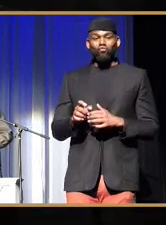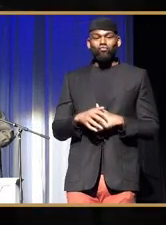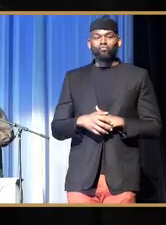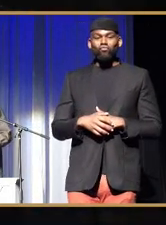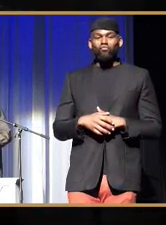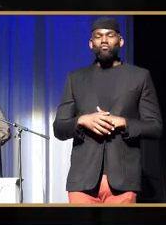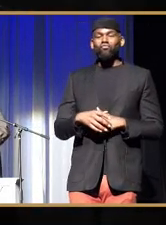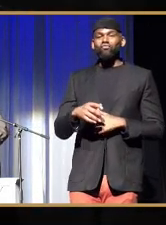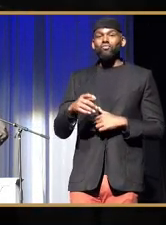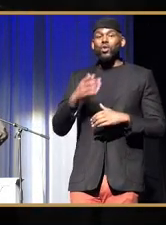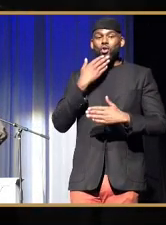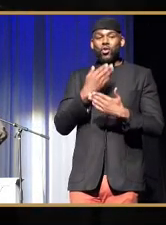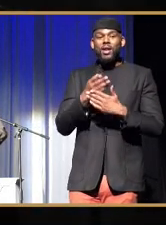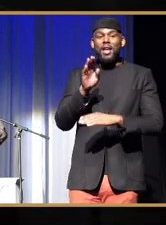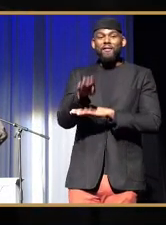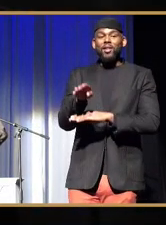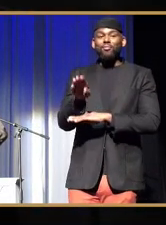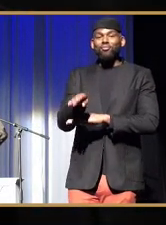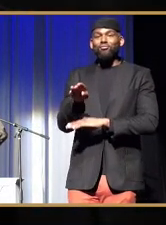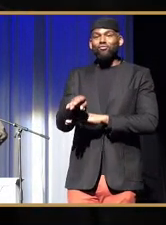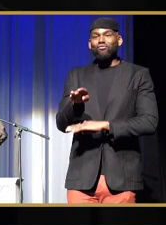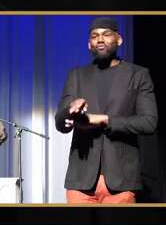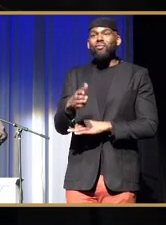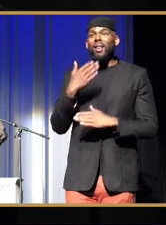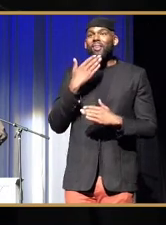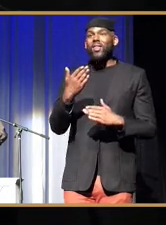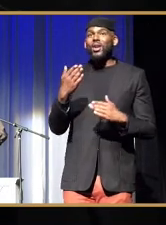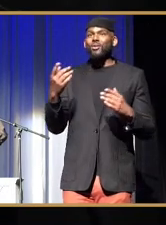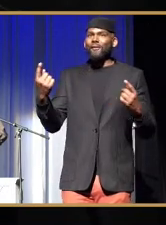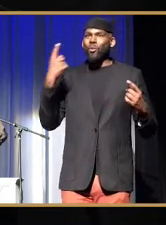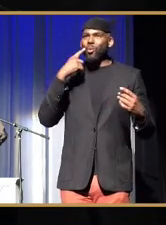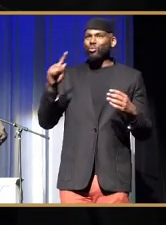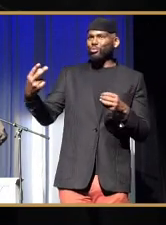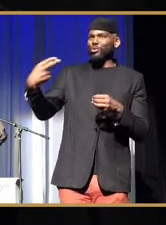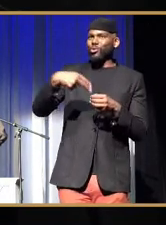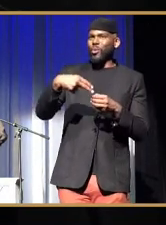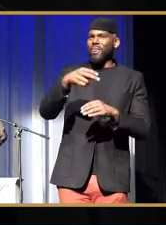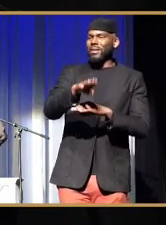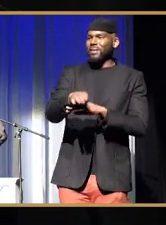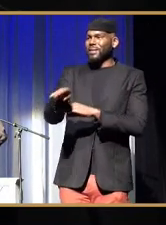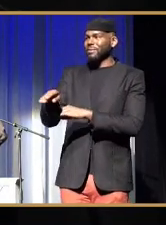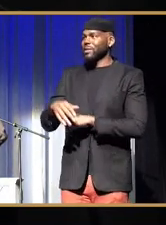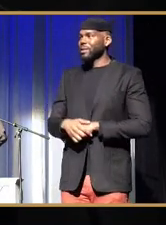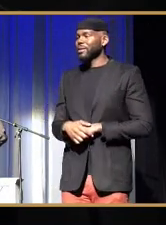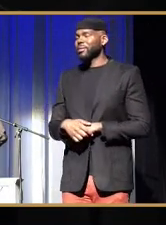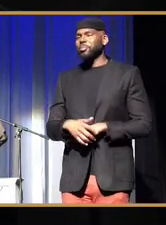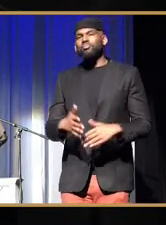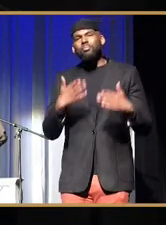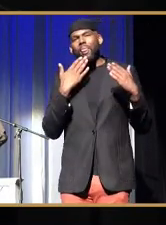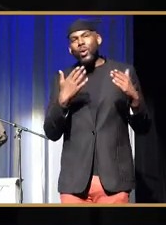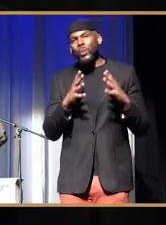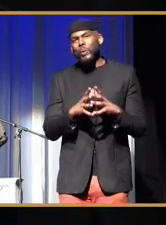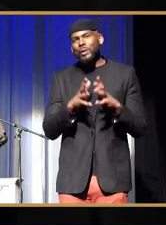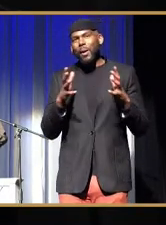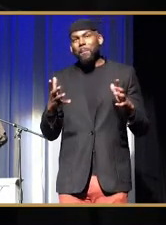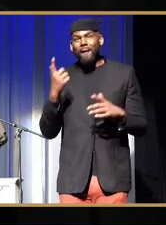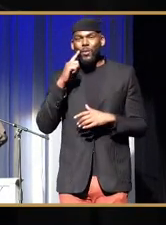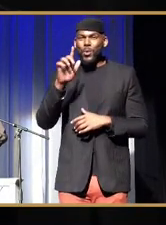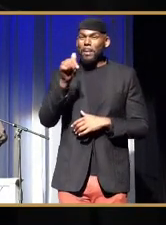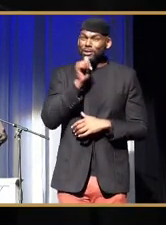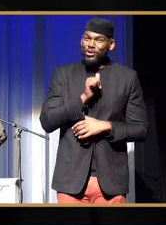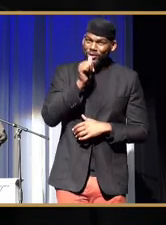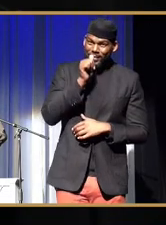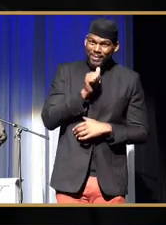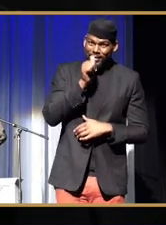Good evening. Thank you all for joining us this evening, and we thank you so much for your